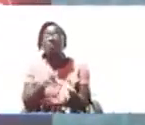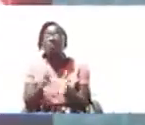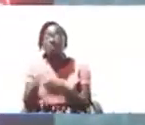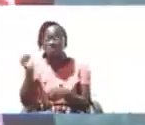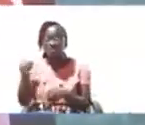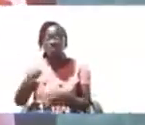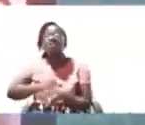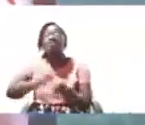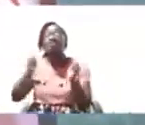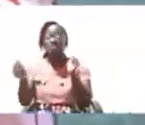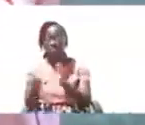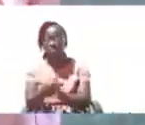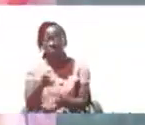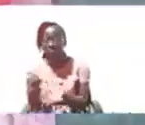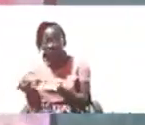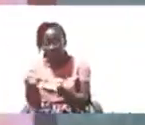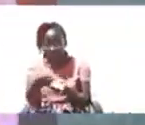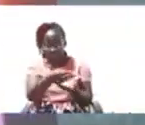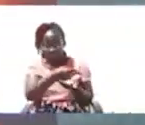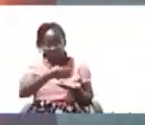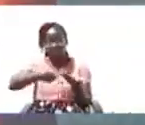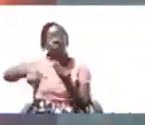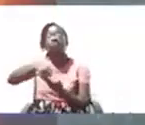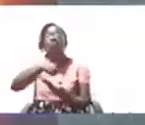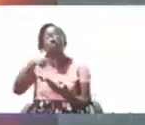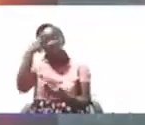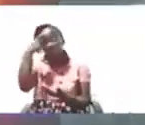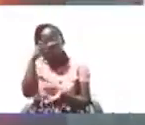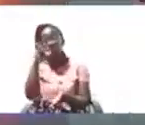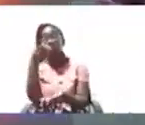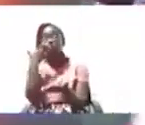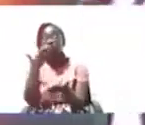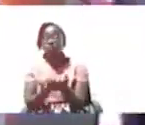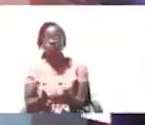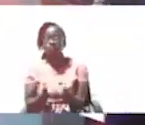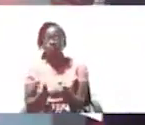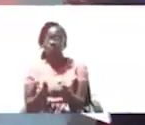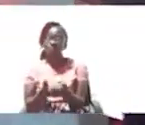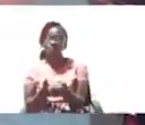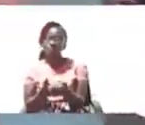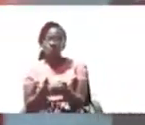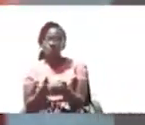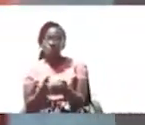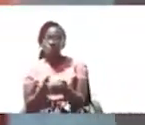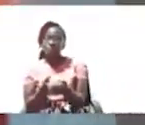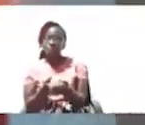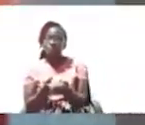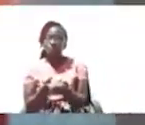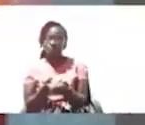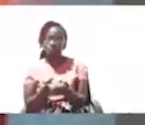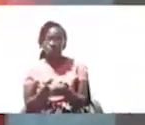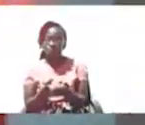I've already told you, it is not the everyday occurrences you're going to